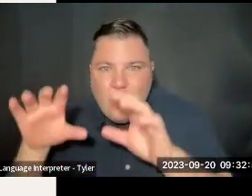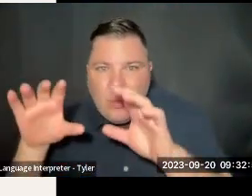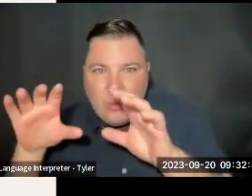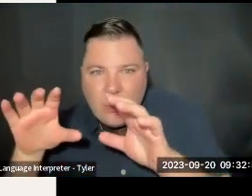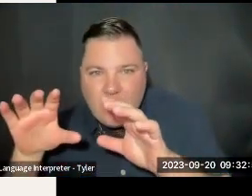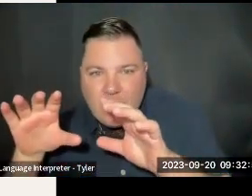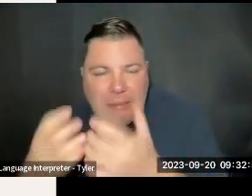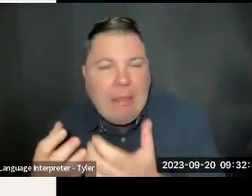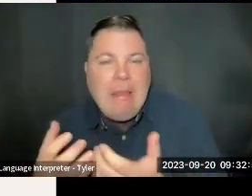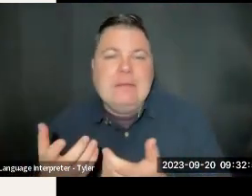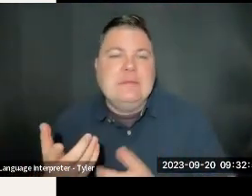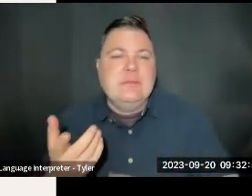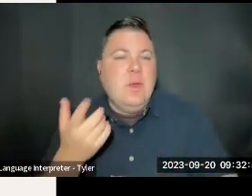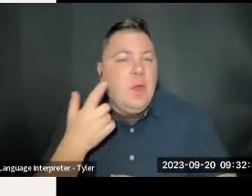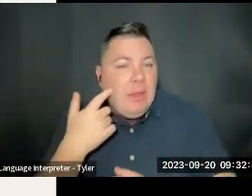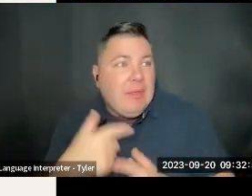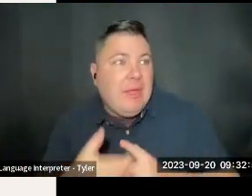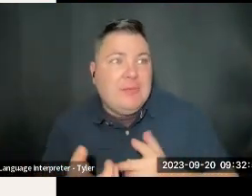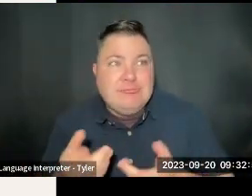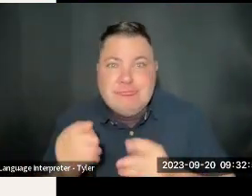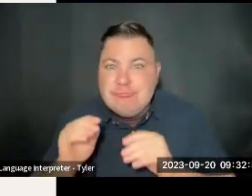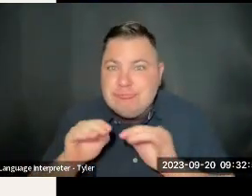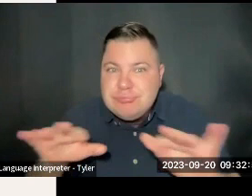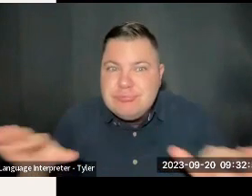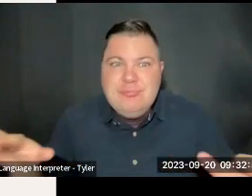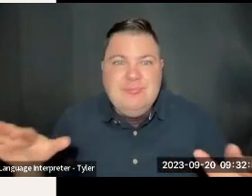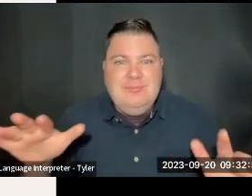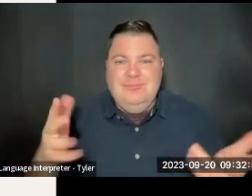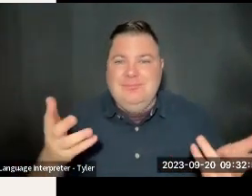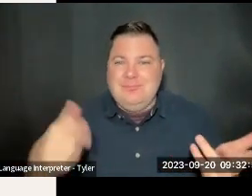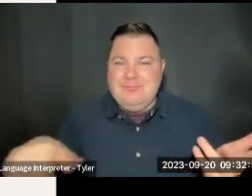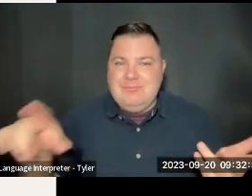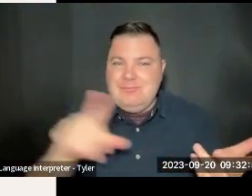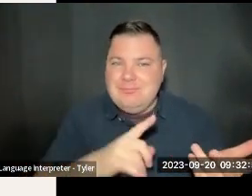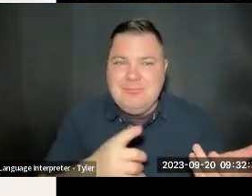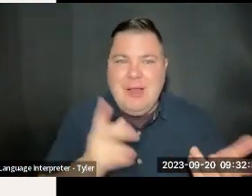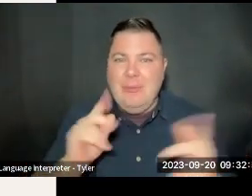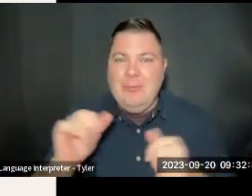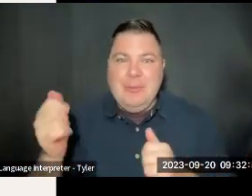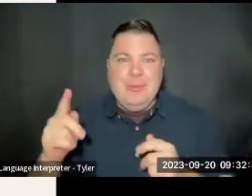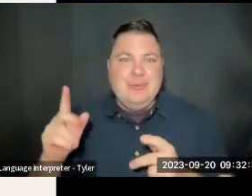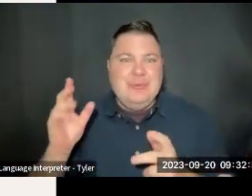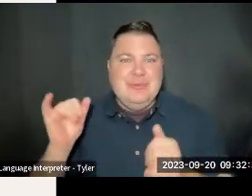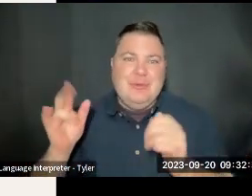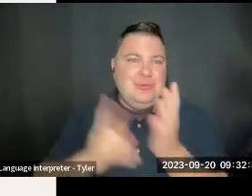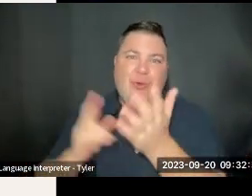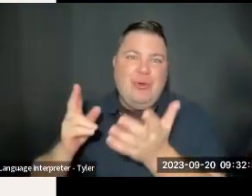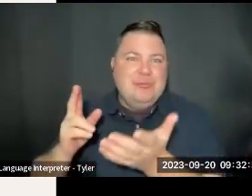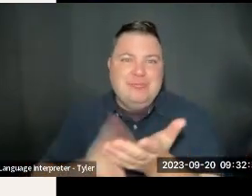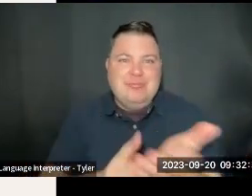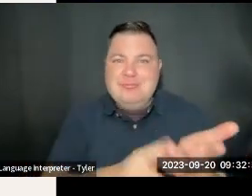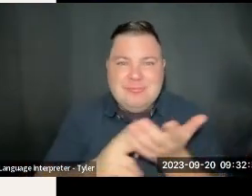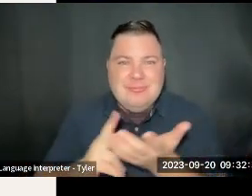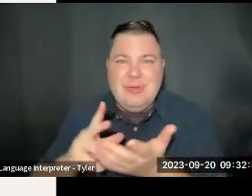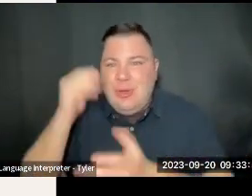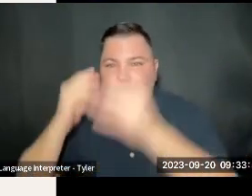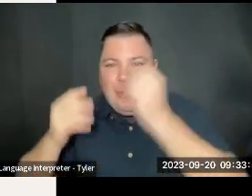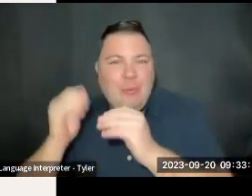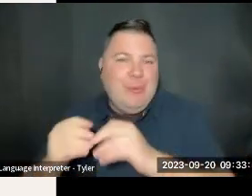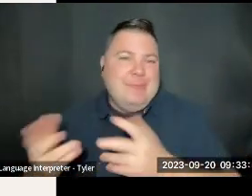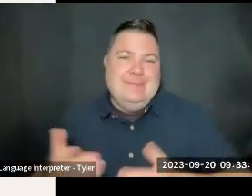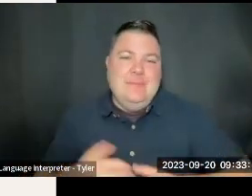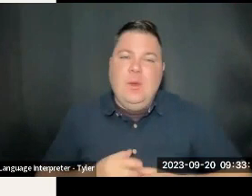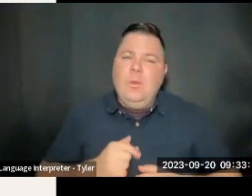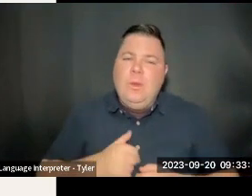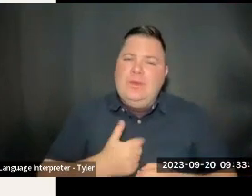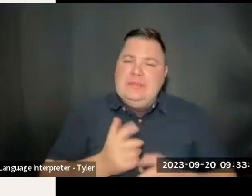course. And we would be happy, again, like I said, we have a team of 5, so we're small but mighty,